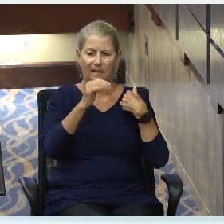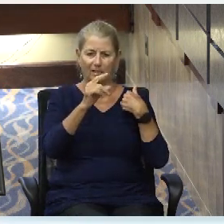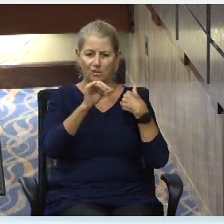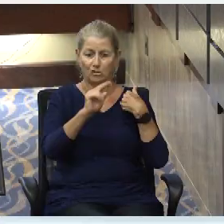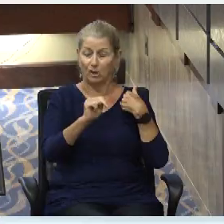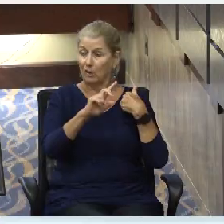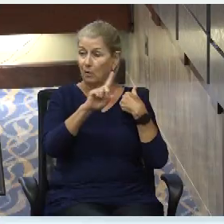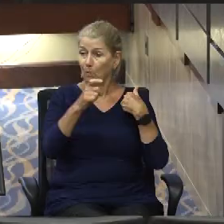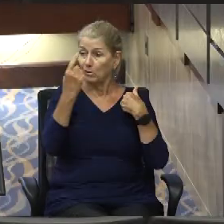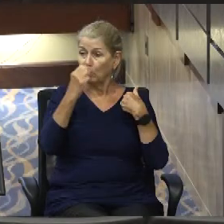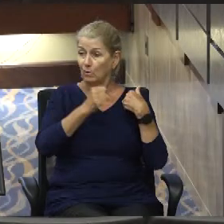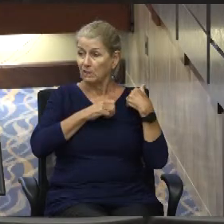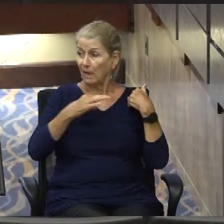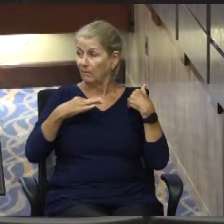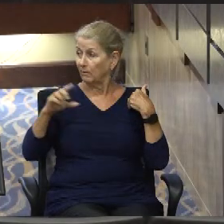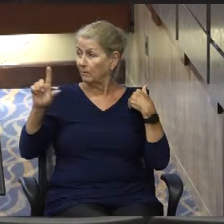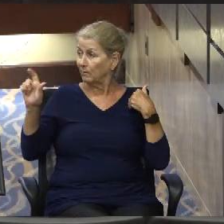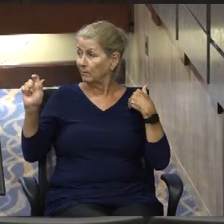Questions for staff?